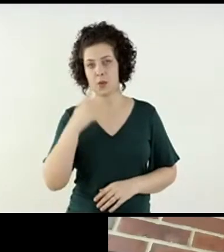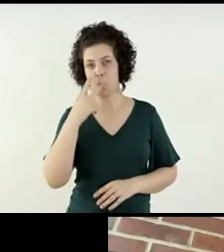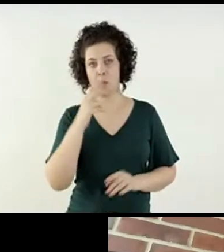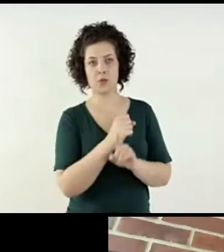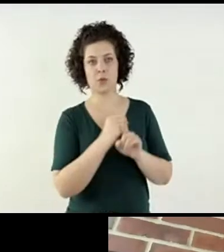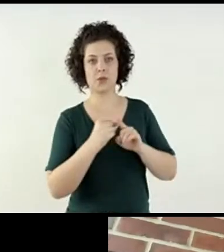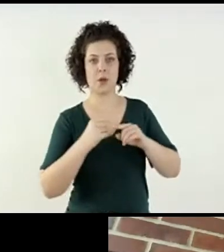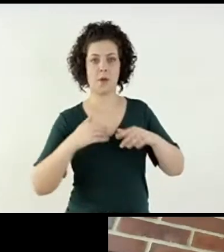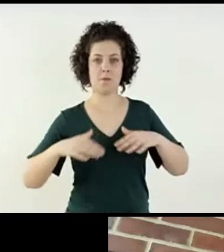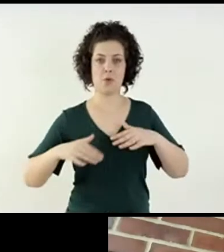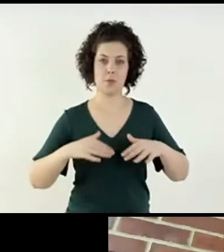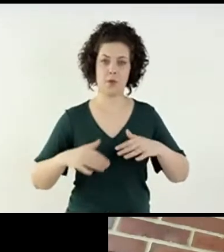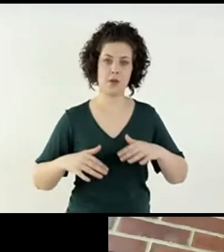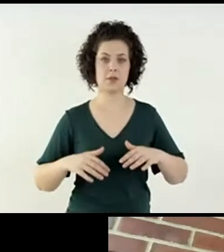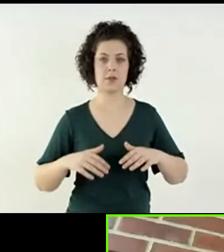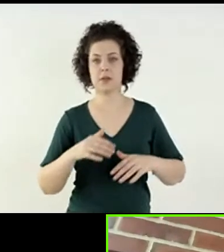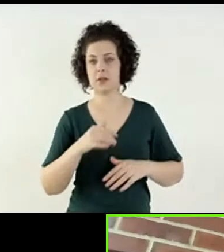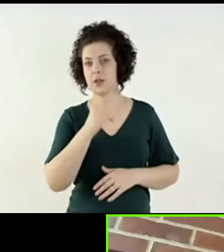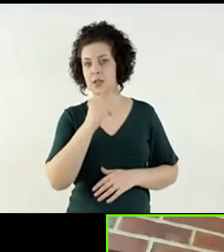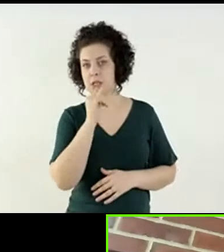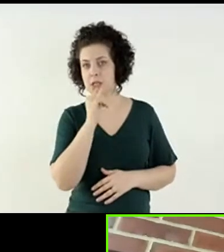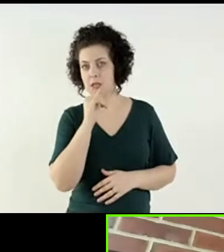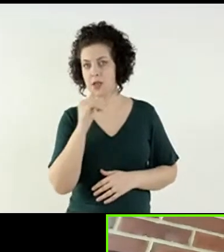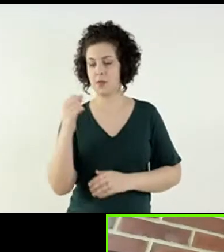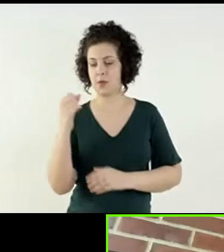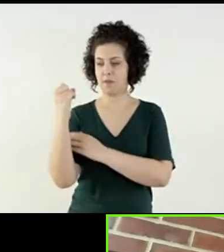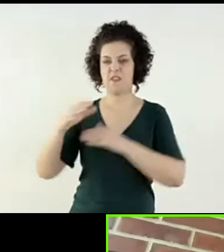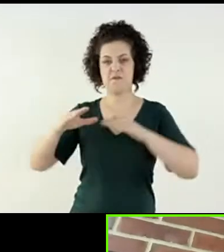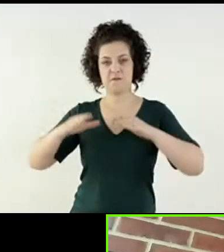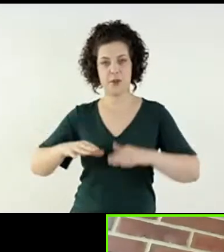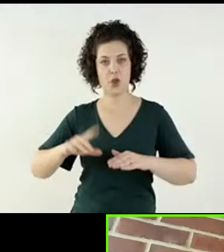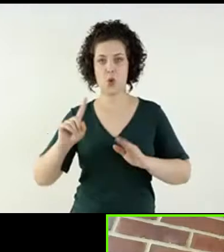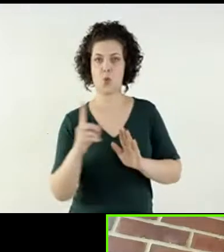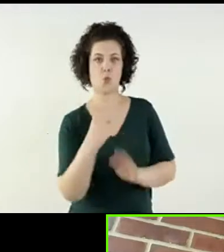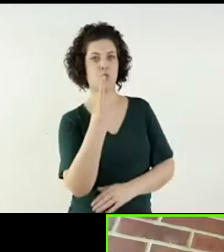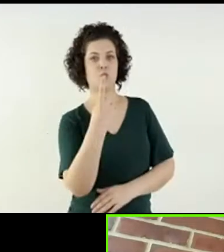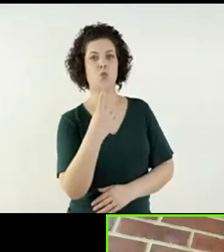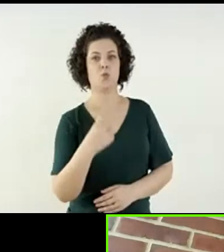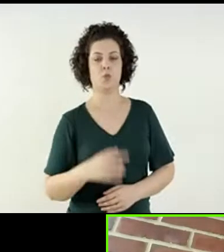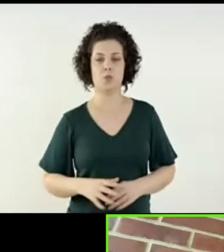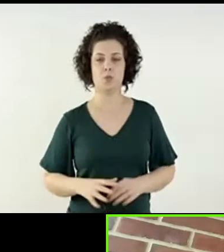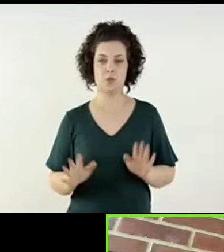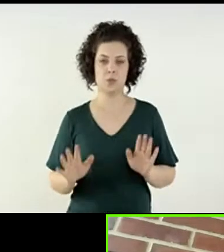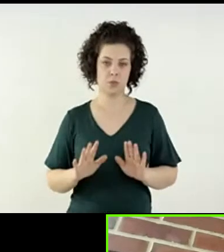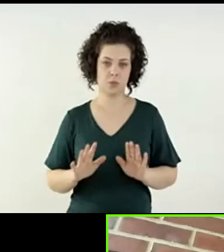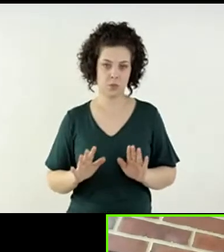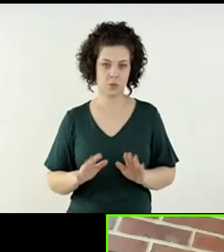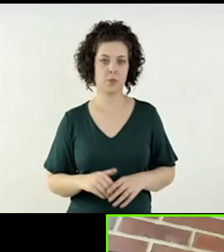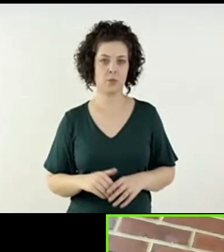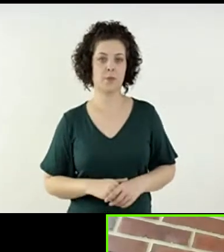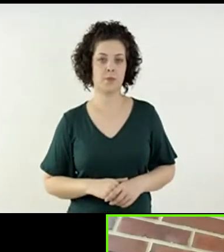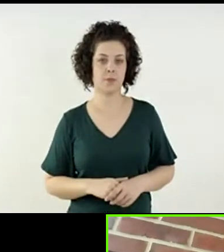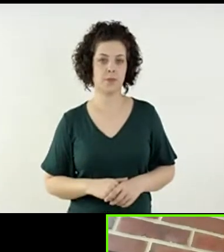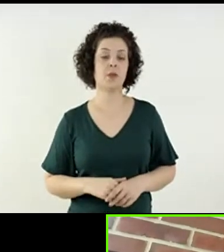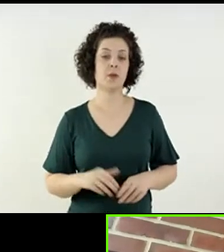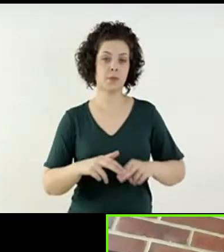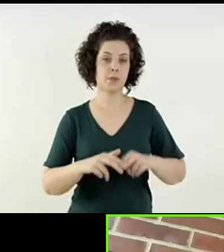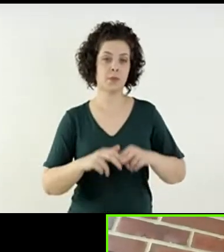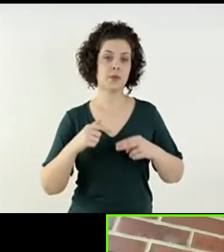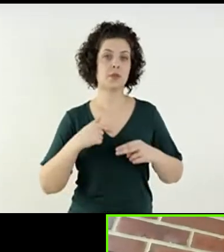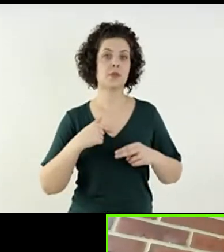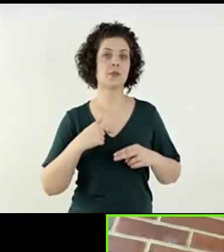place. That said, there are certain, I think it won't be a surprise, there are, you know, sort of